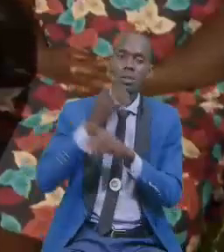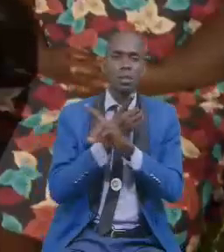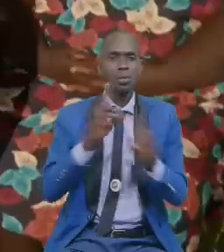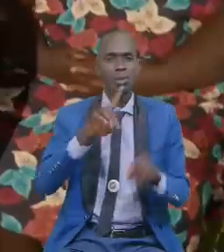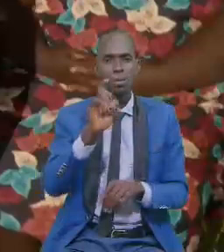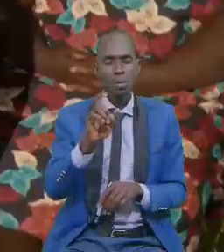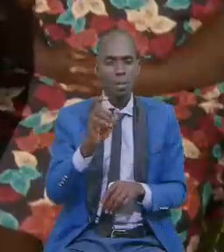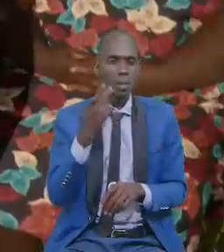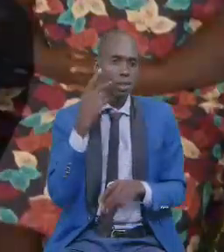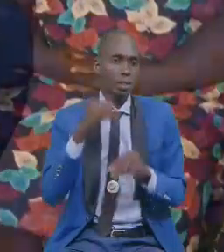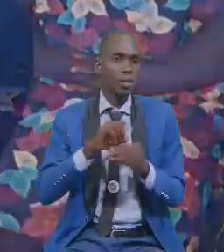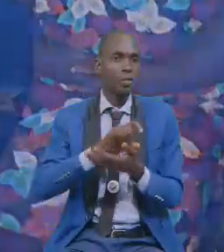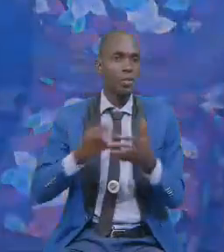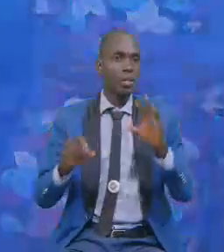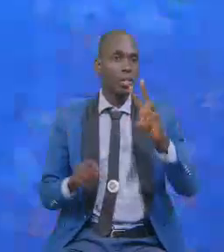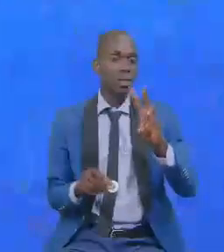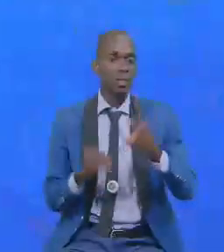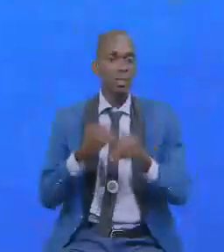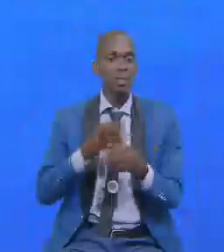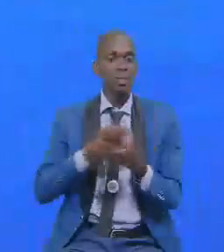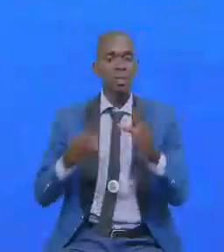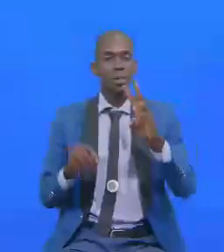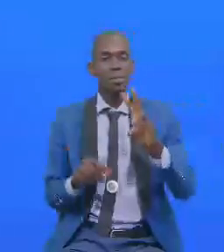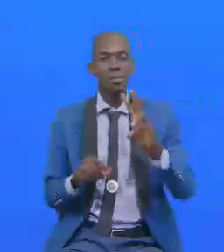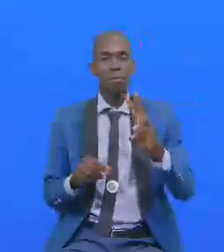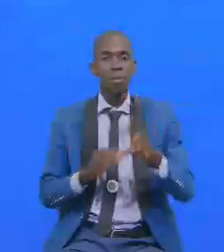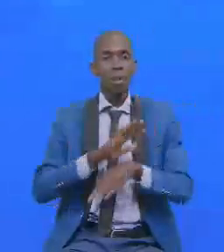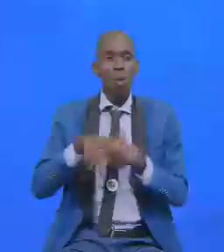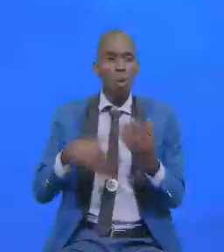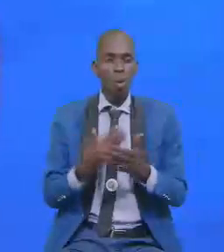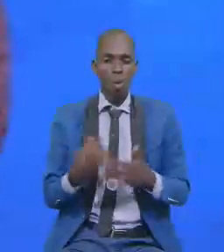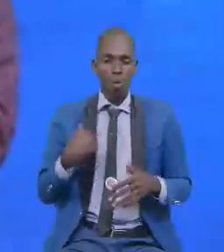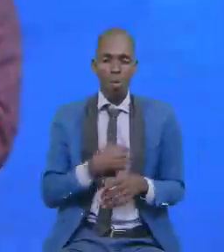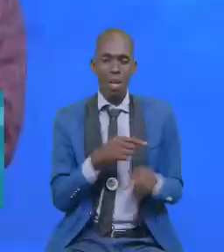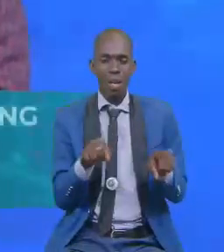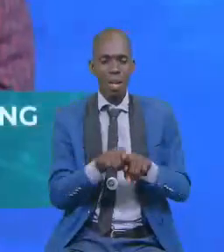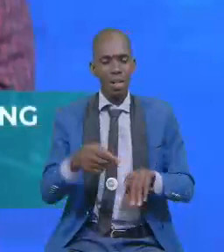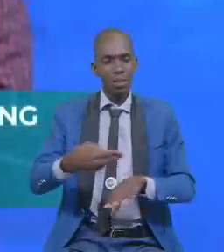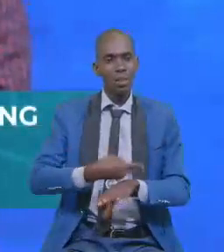at verse 6. It says, all we like sheep have gone astray.